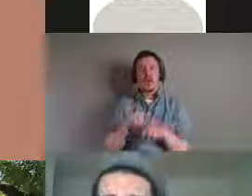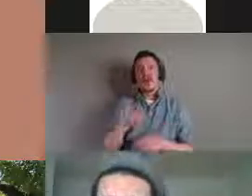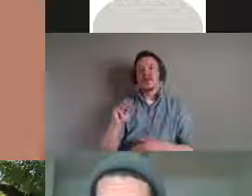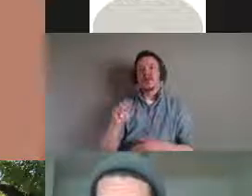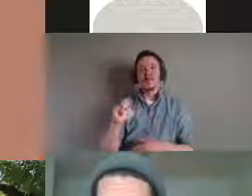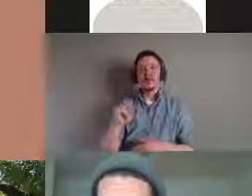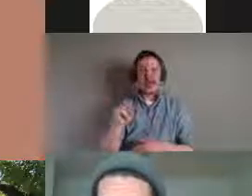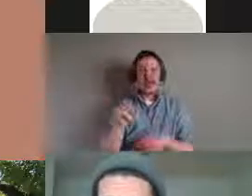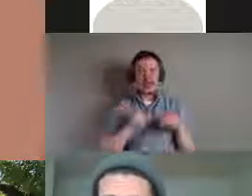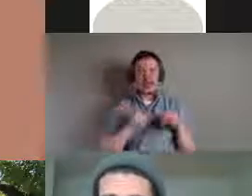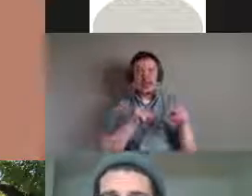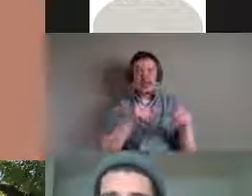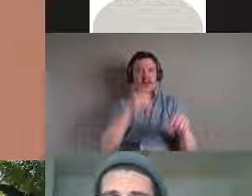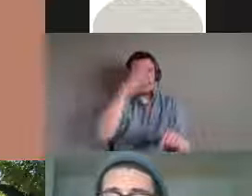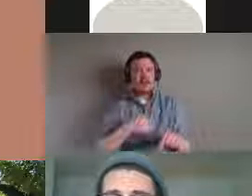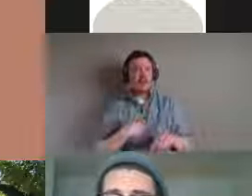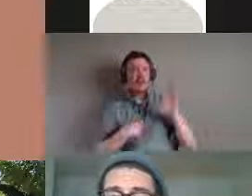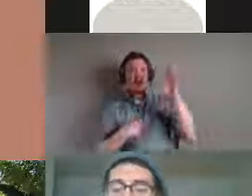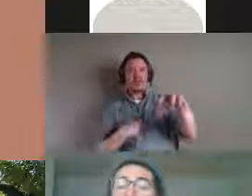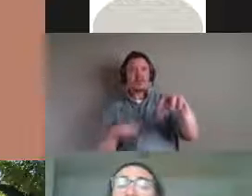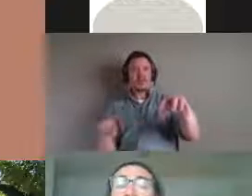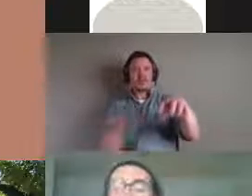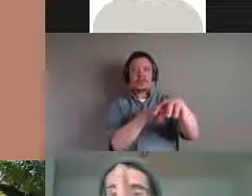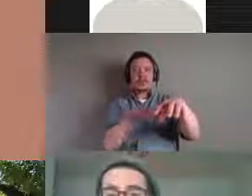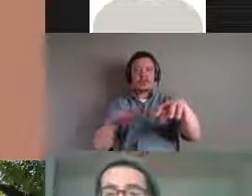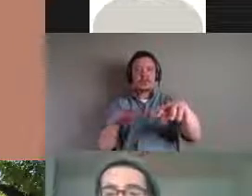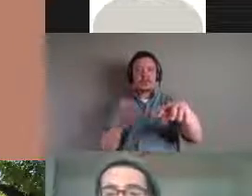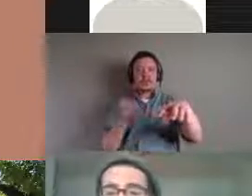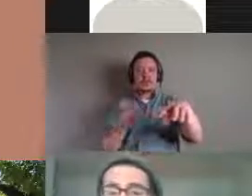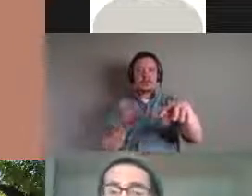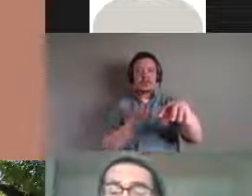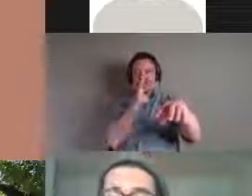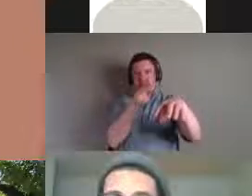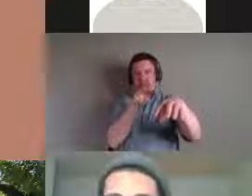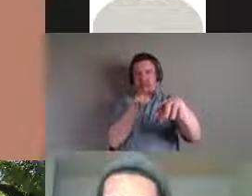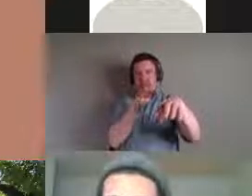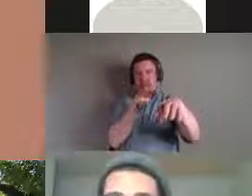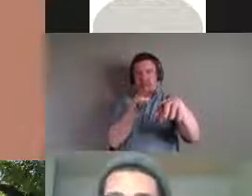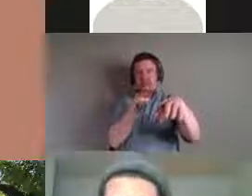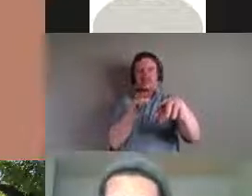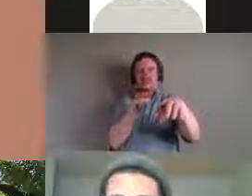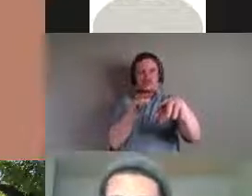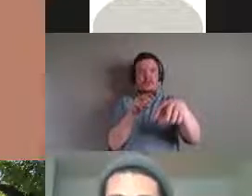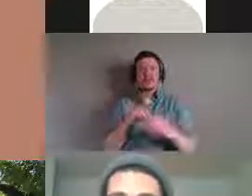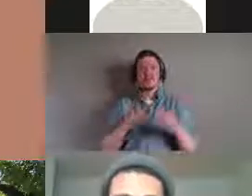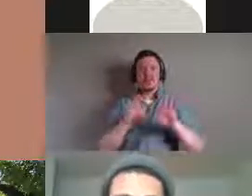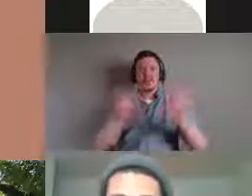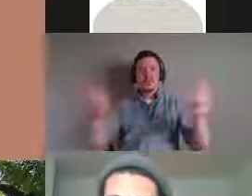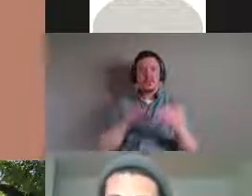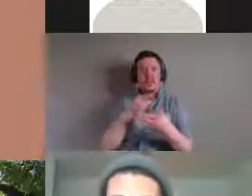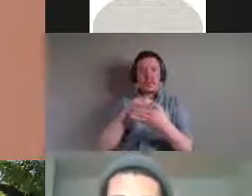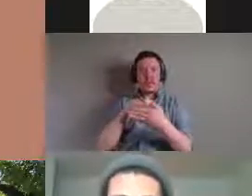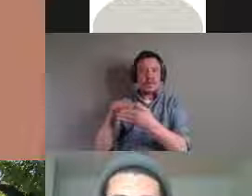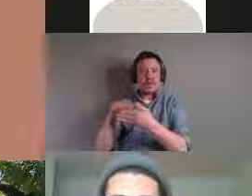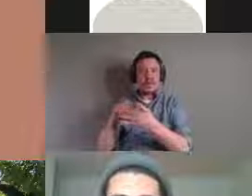So this, if you see right here in the picture, this is Main Street, which is going to look directly into the mural site, which is here. And this